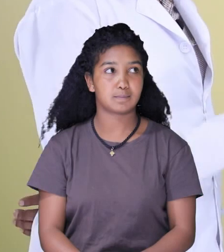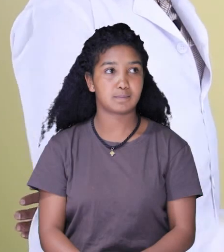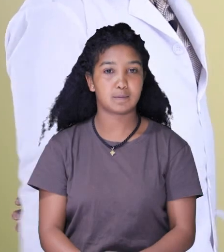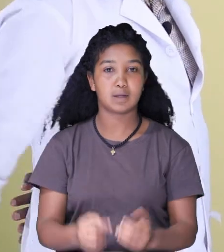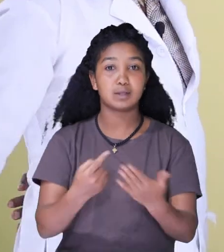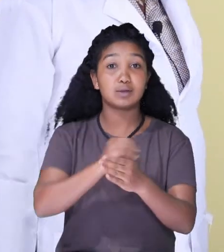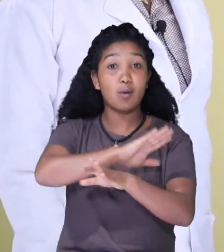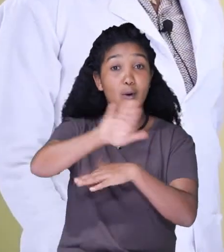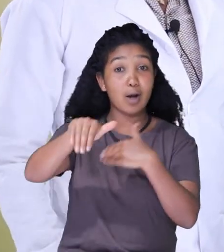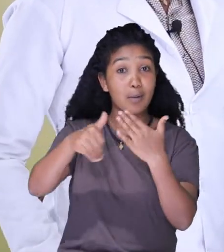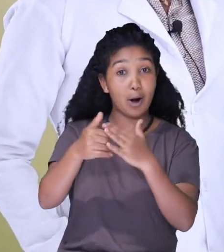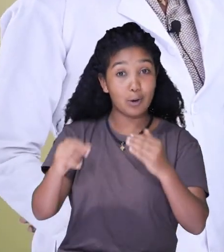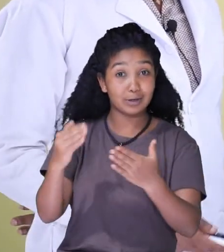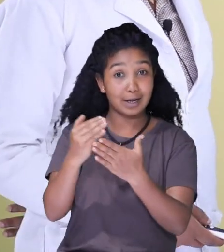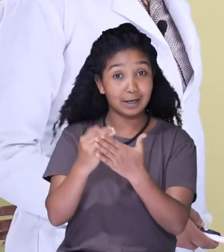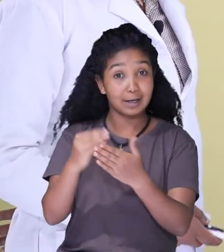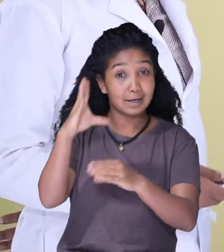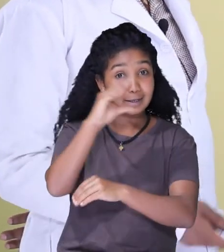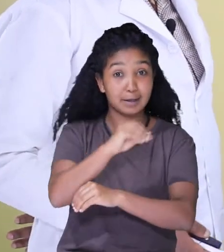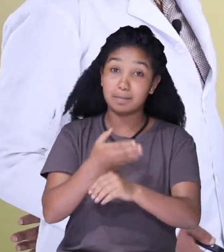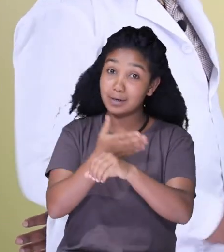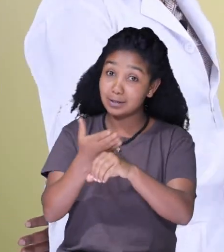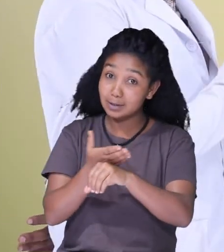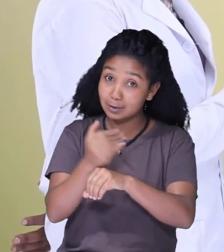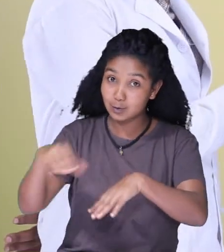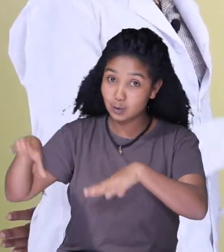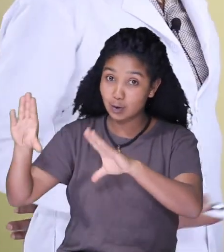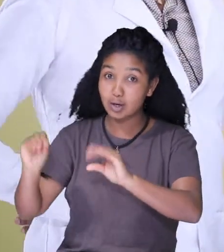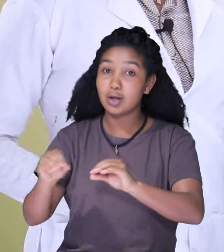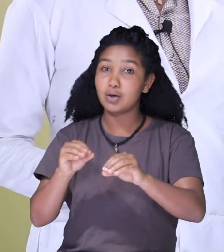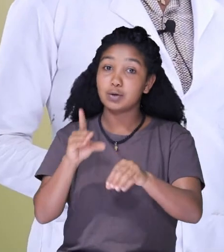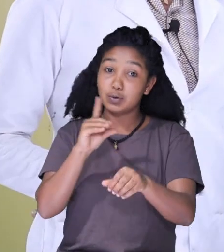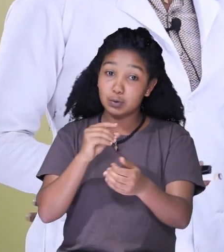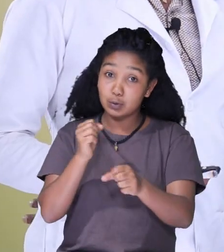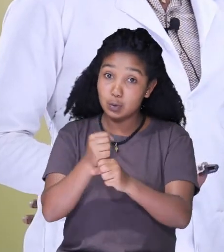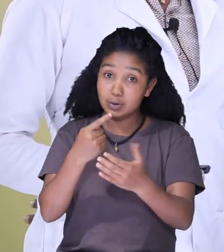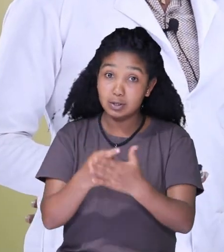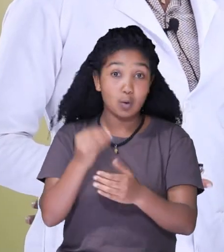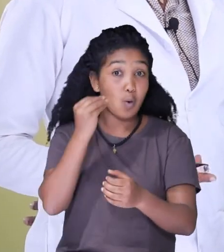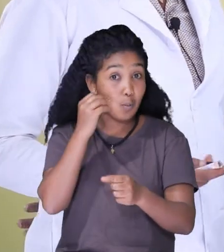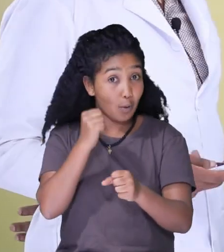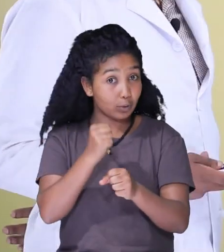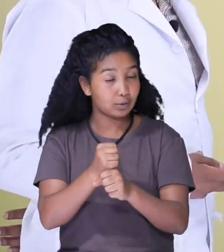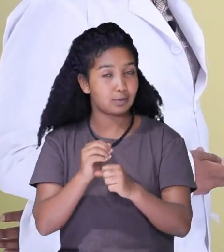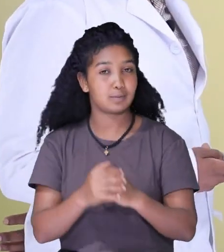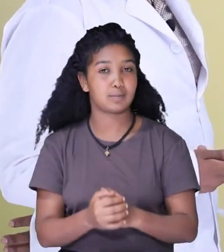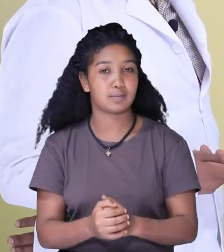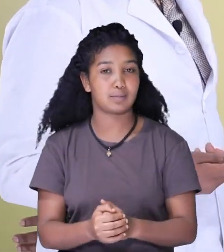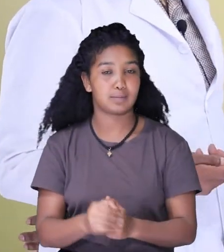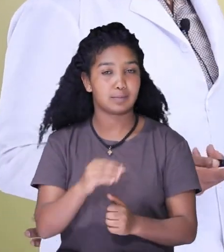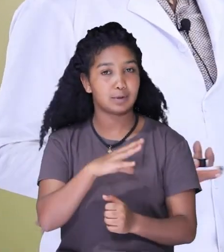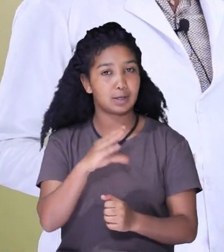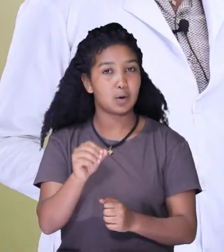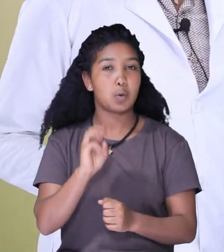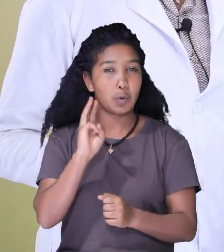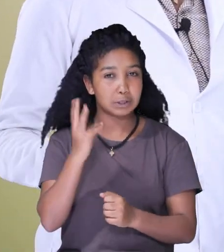This is all about our daily lesson. Please, students, do this homework and